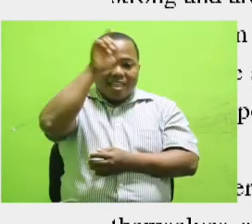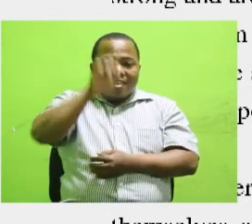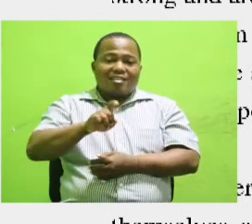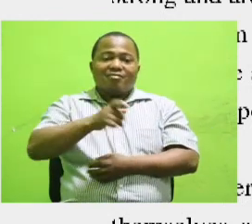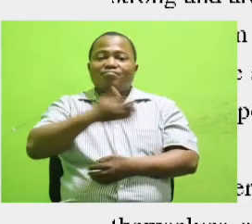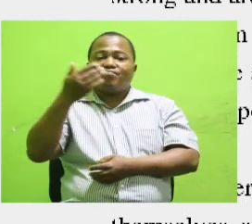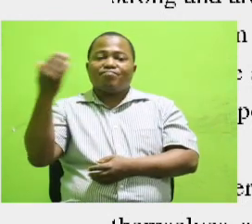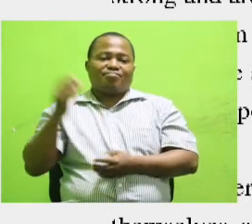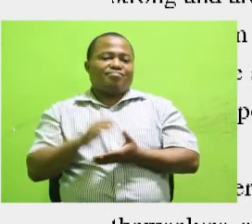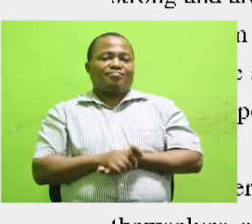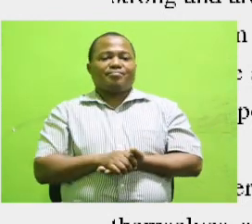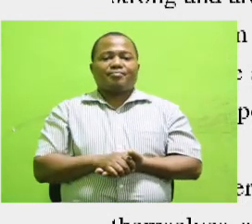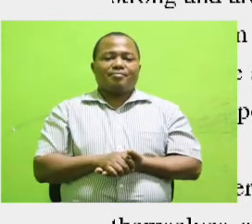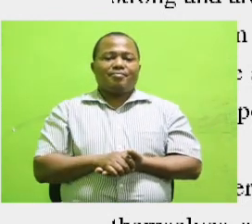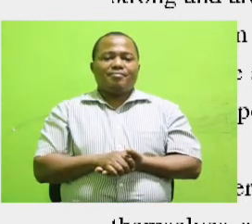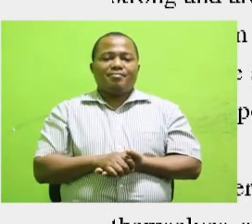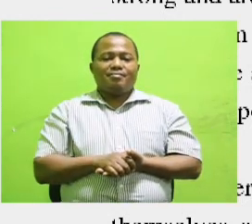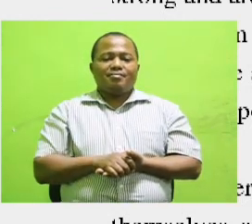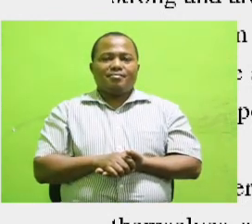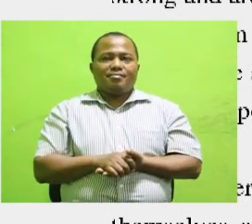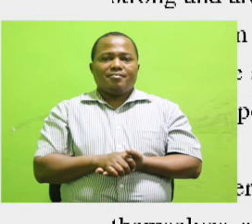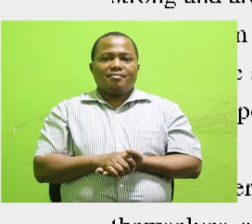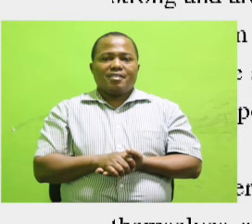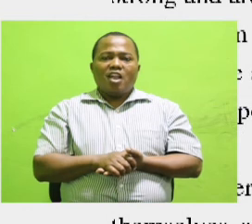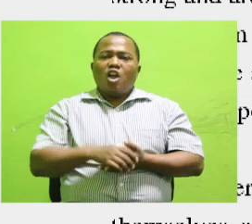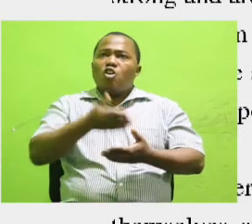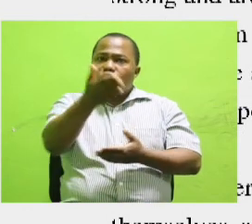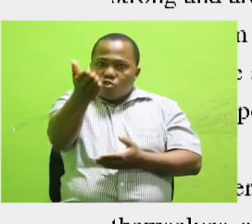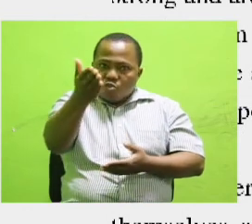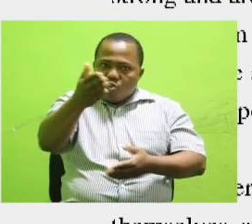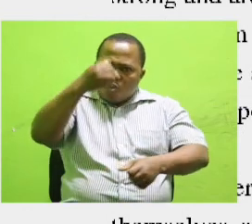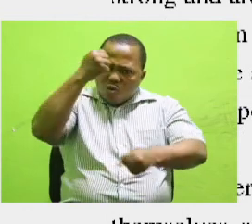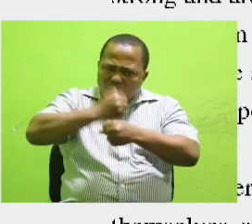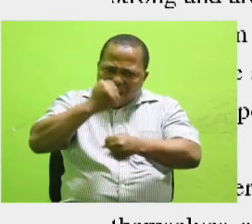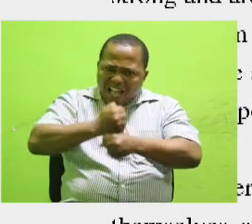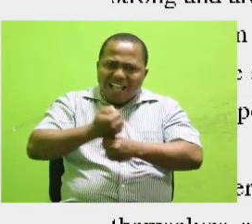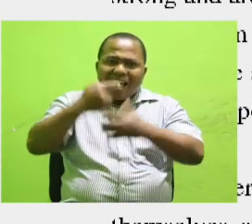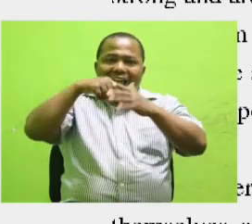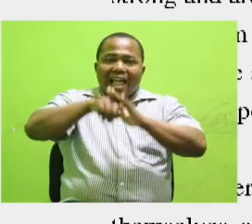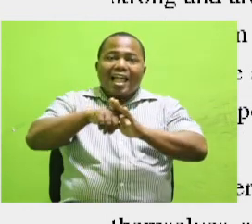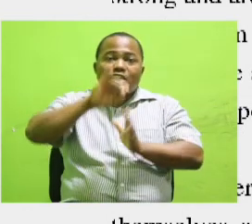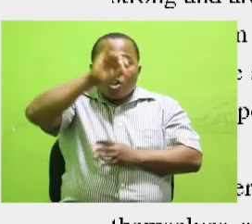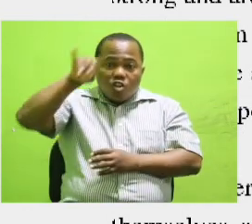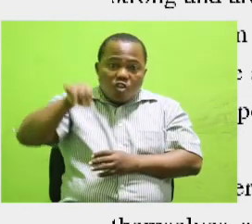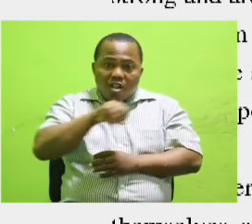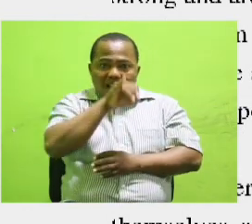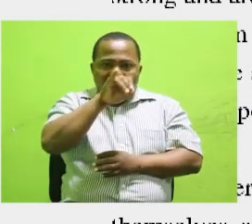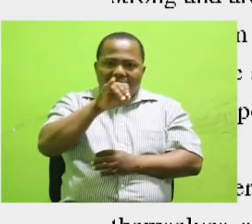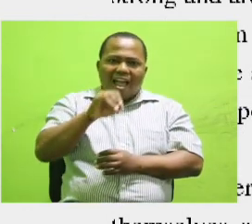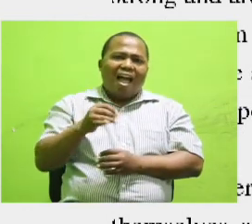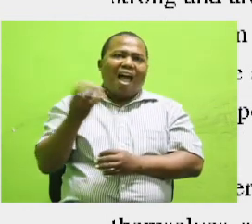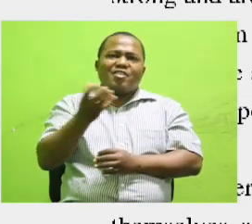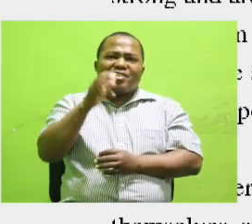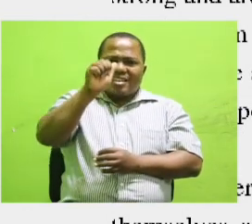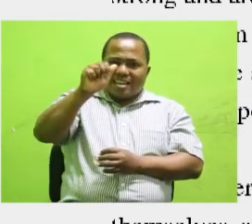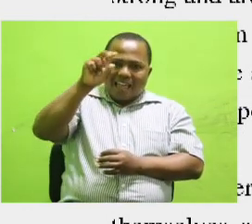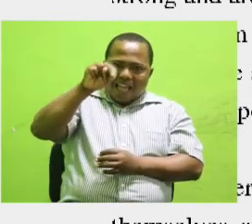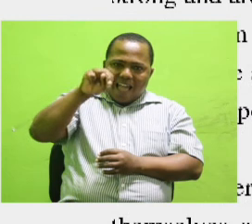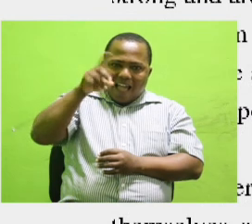we are asked that you work for Angaza, Tanzania, where you have been invited to a seminar